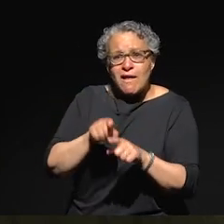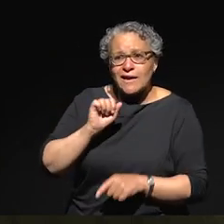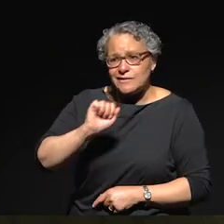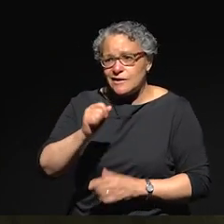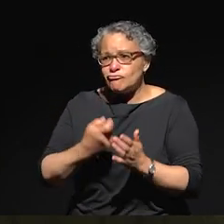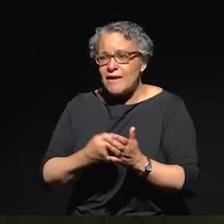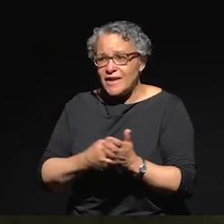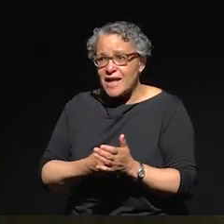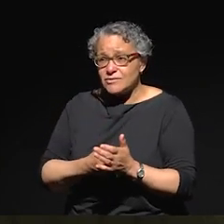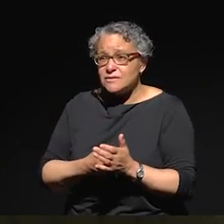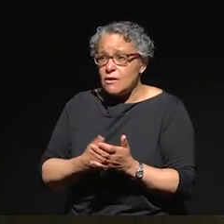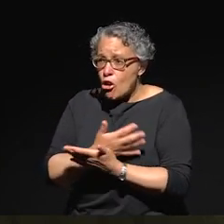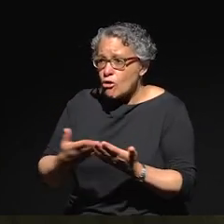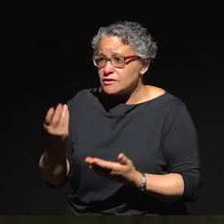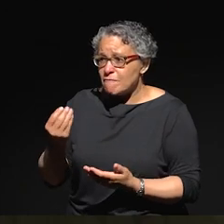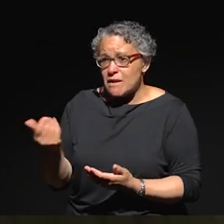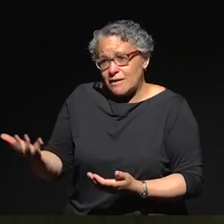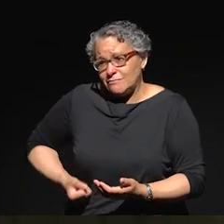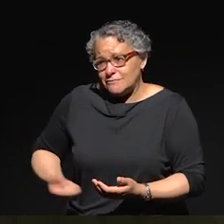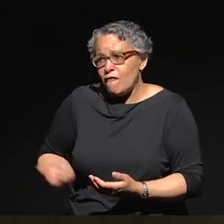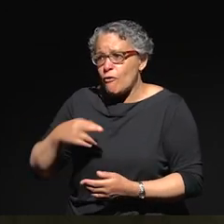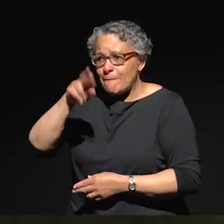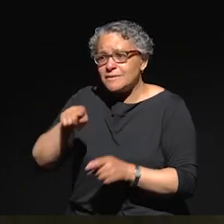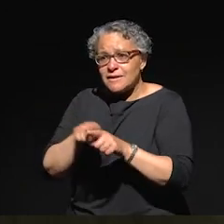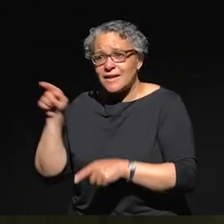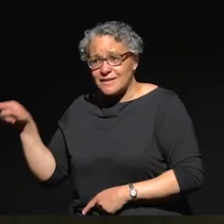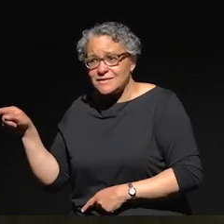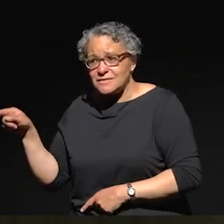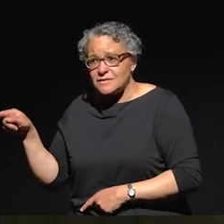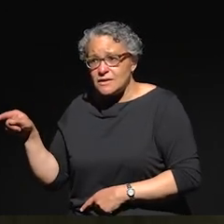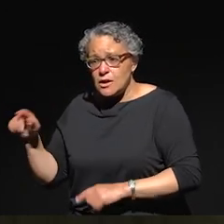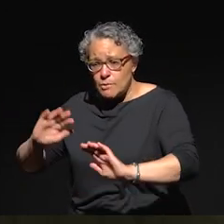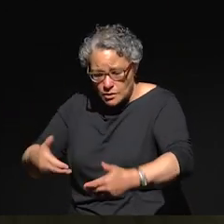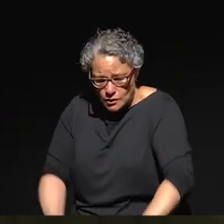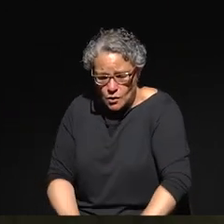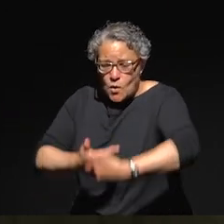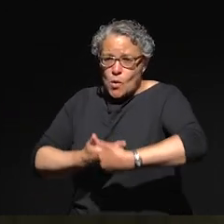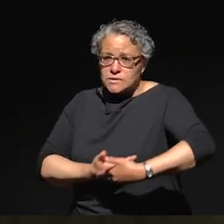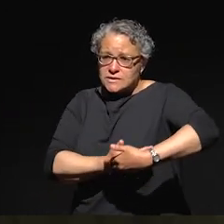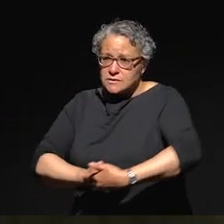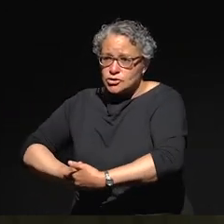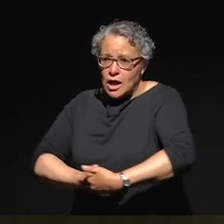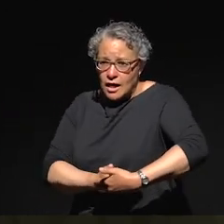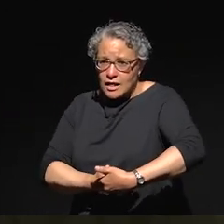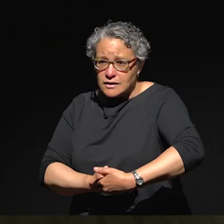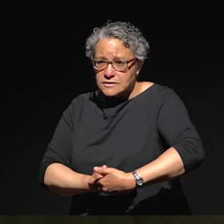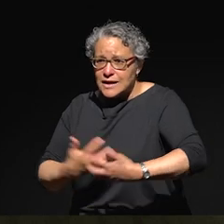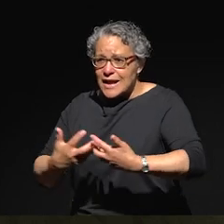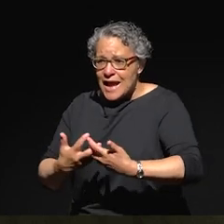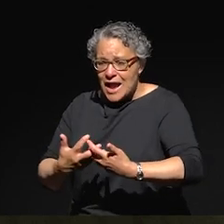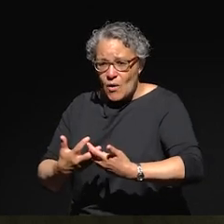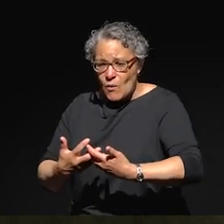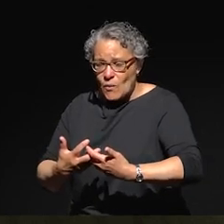this fact that most people can relate to having a child and holding a child, and how, you know, how